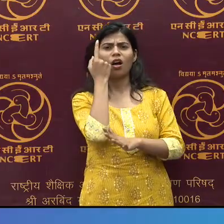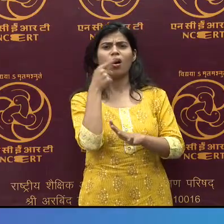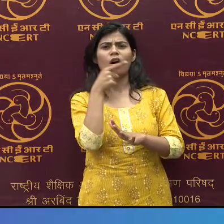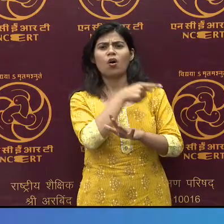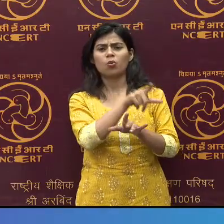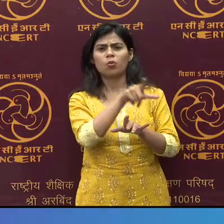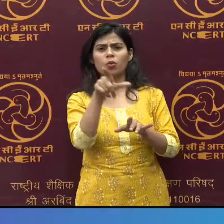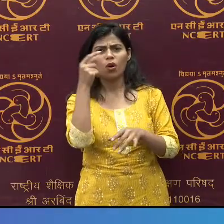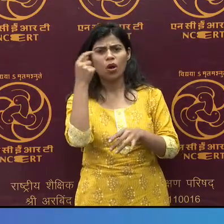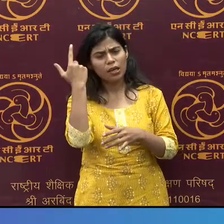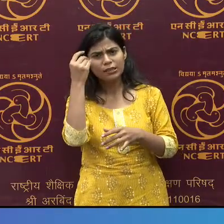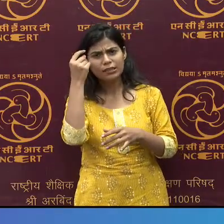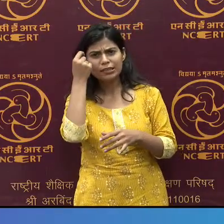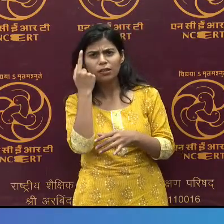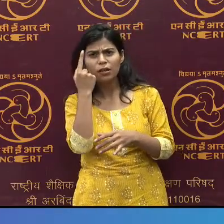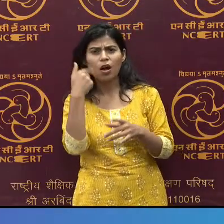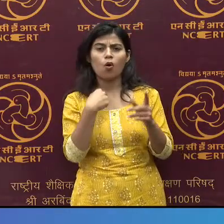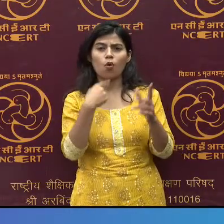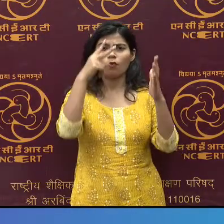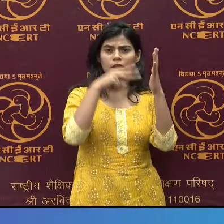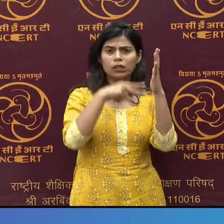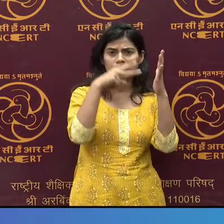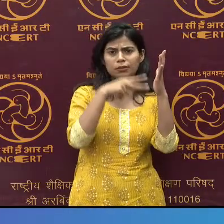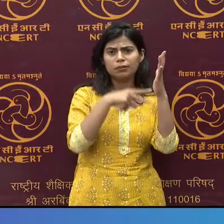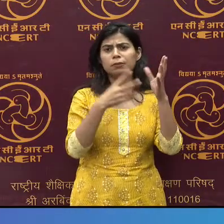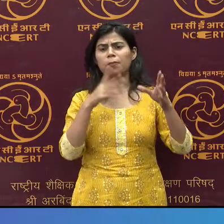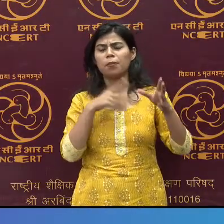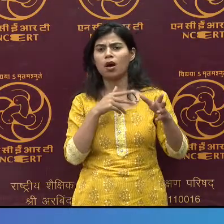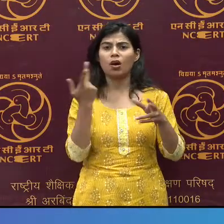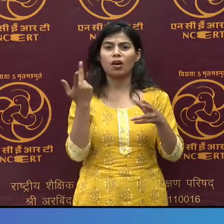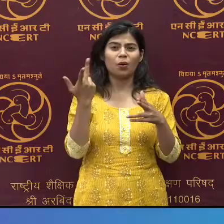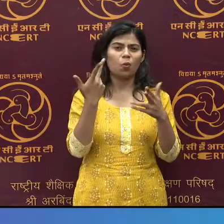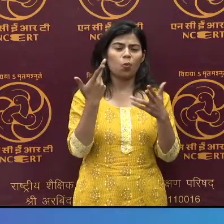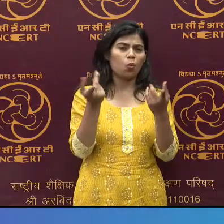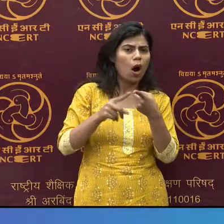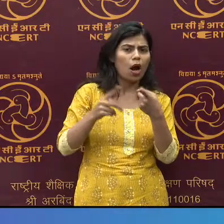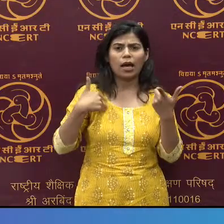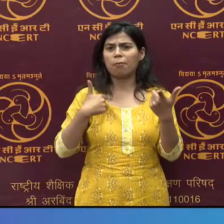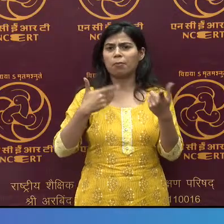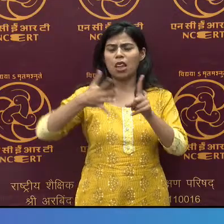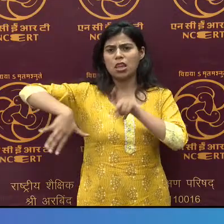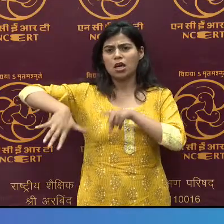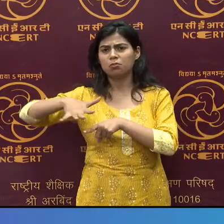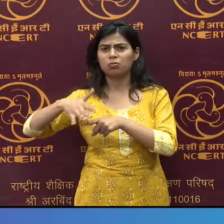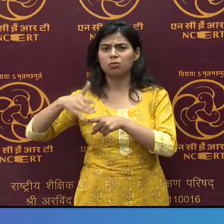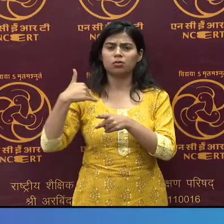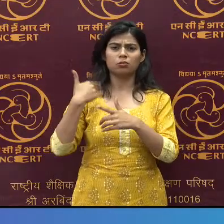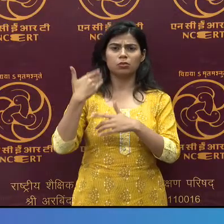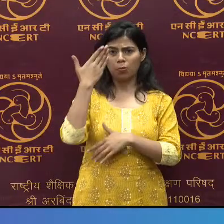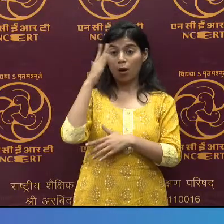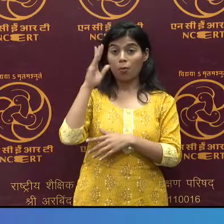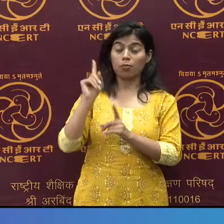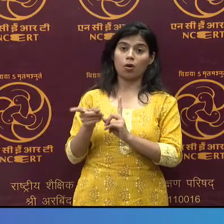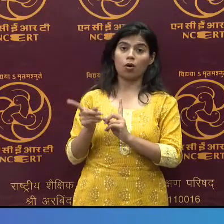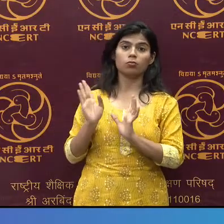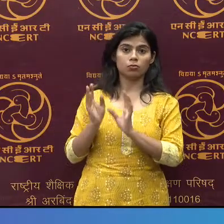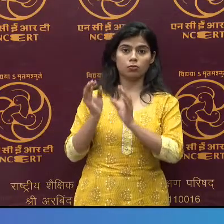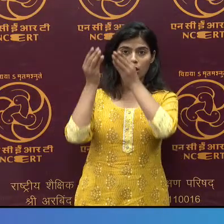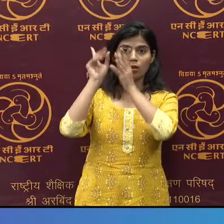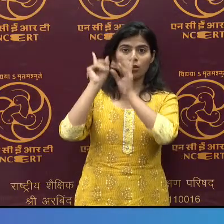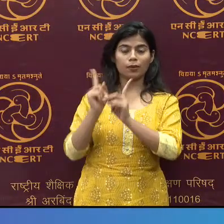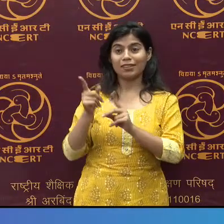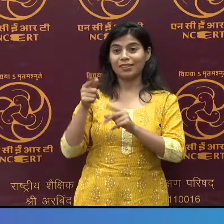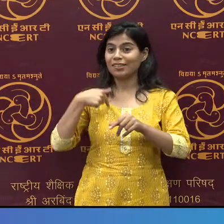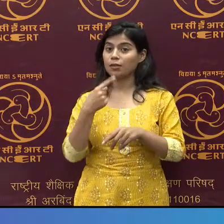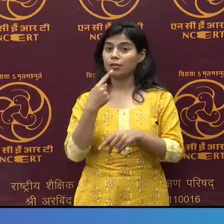information with them. And for that, they should read a lot. They should be aware of what is happening around. That's why when I started the lesson